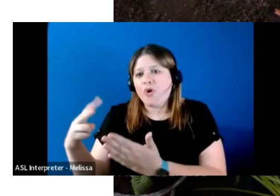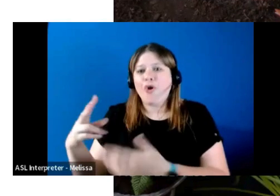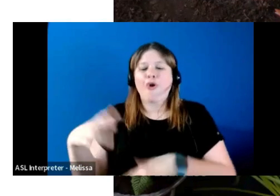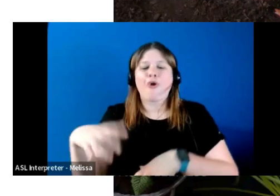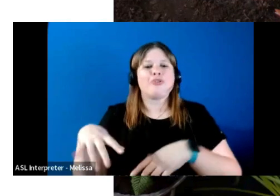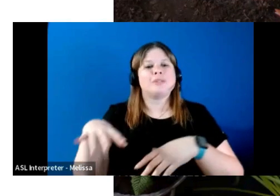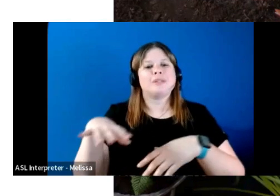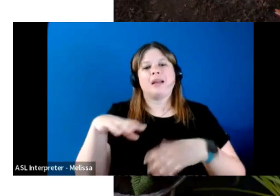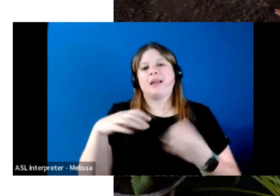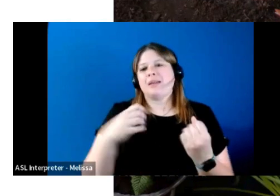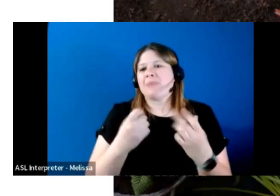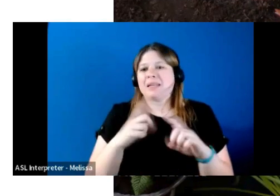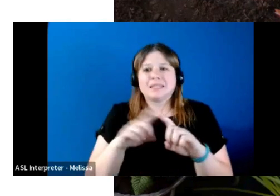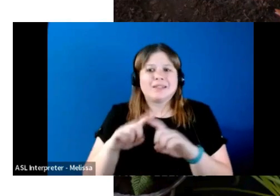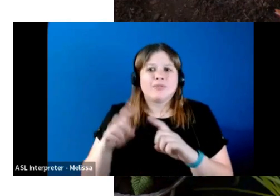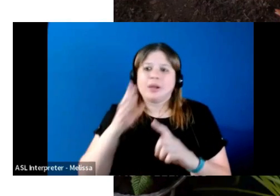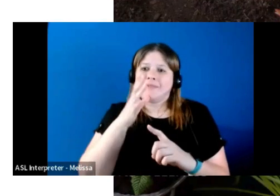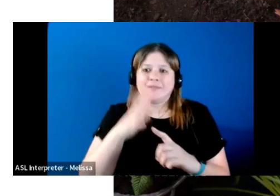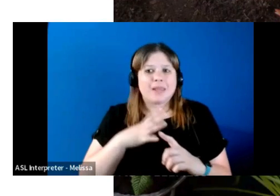female-oriented